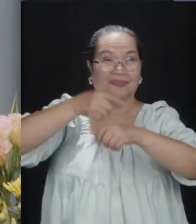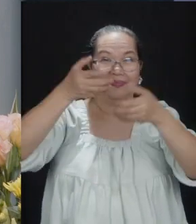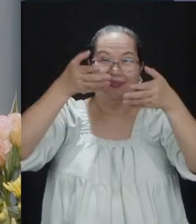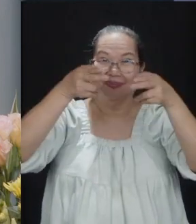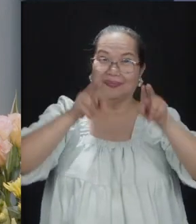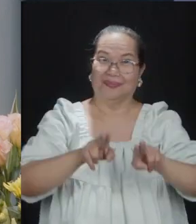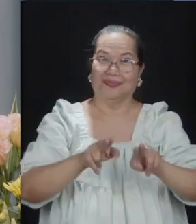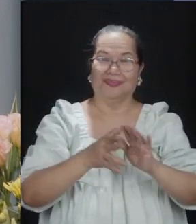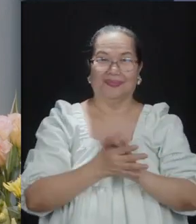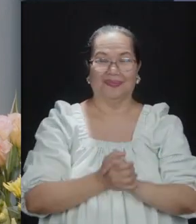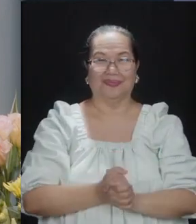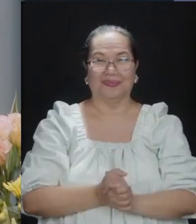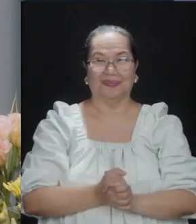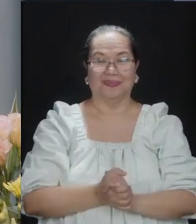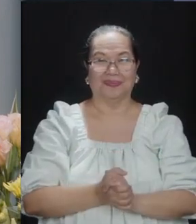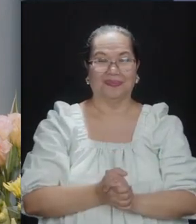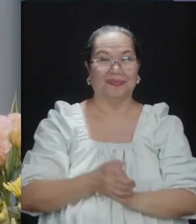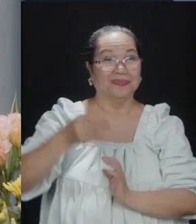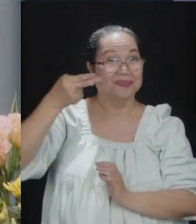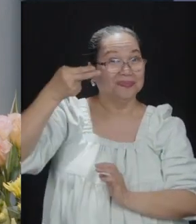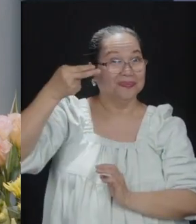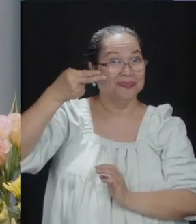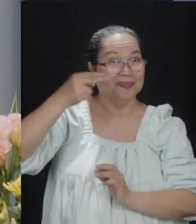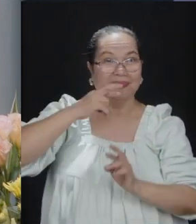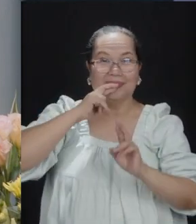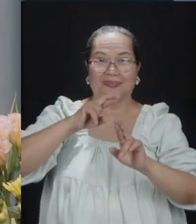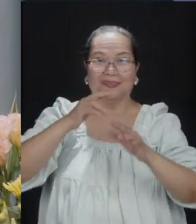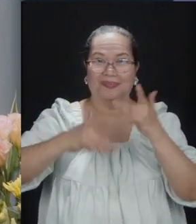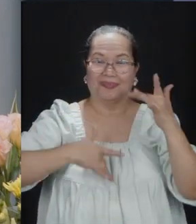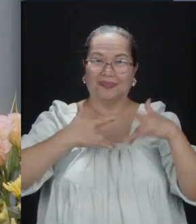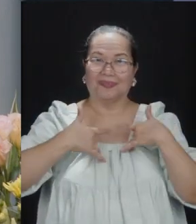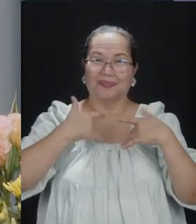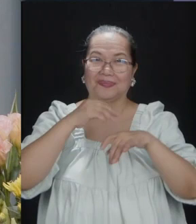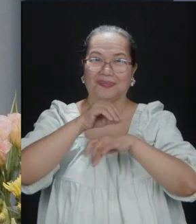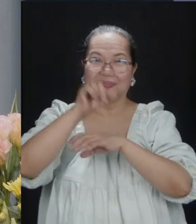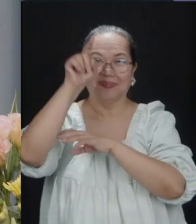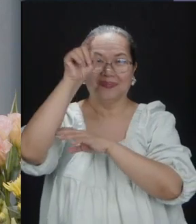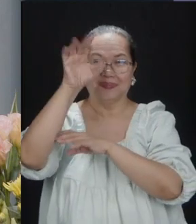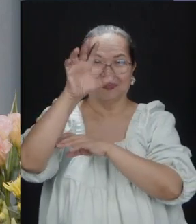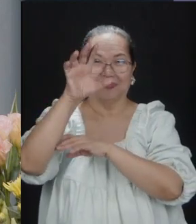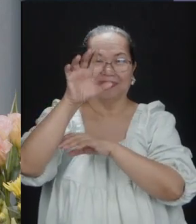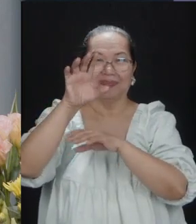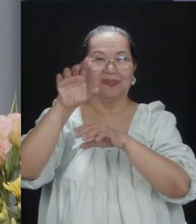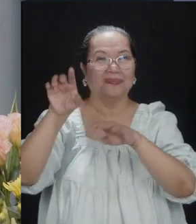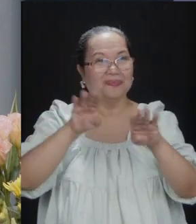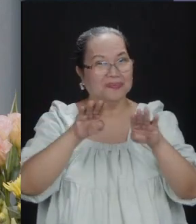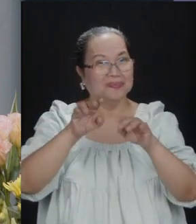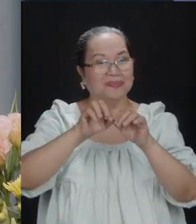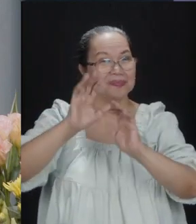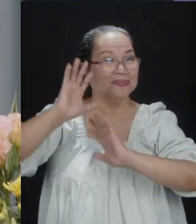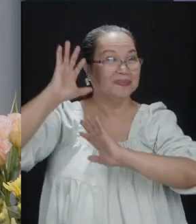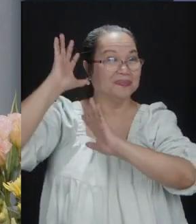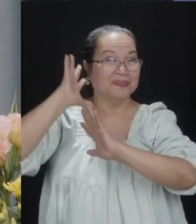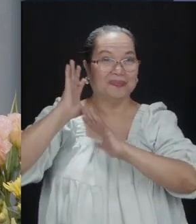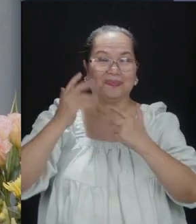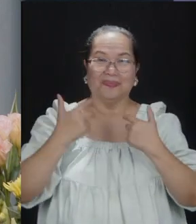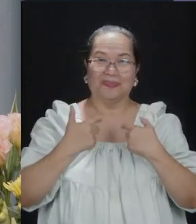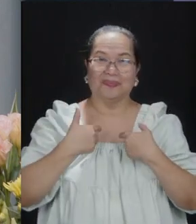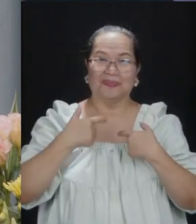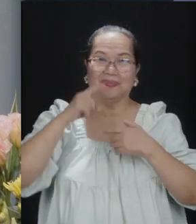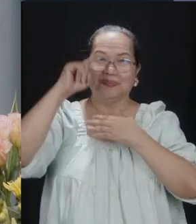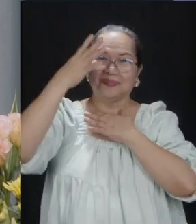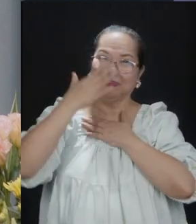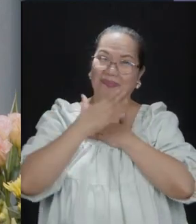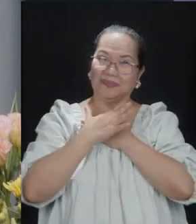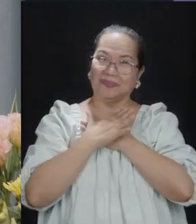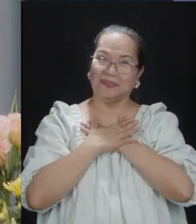circumstances. Hannah responded with joy over God's sovereign dealings with her people in the past and his graciousness